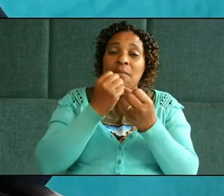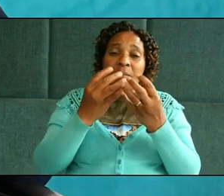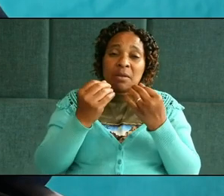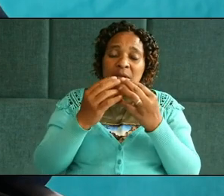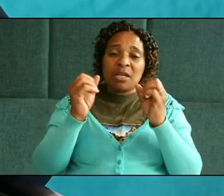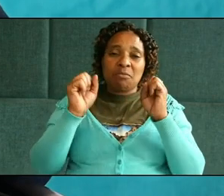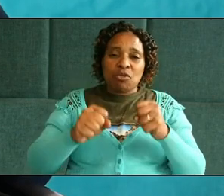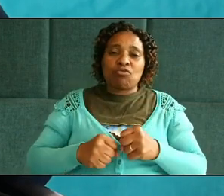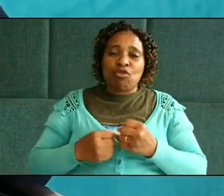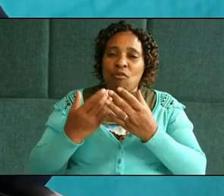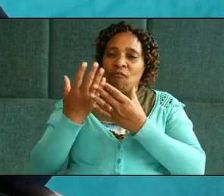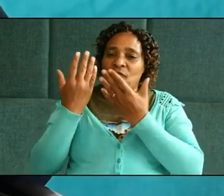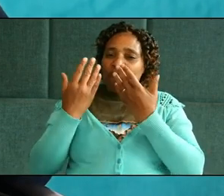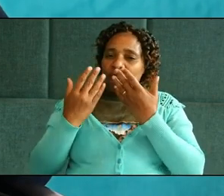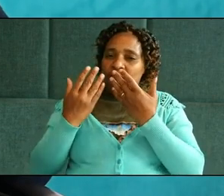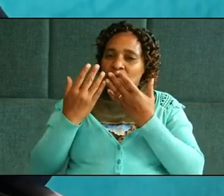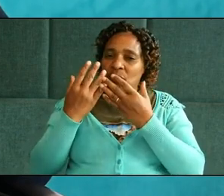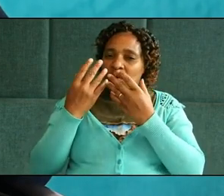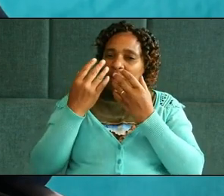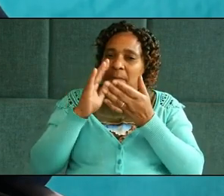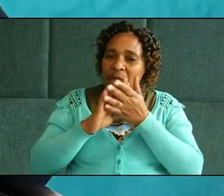cold.